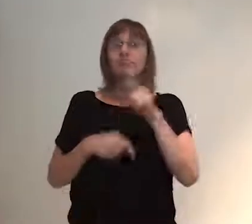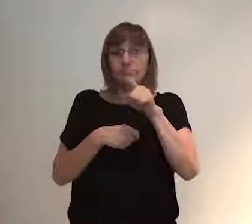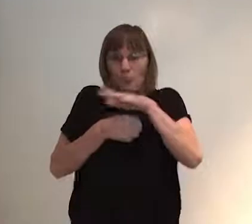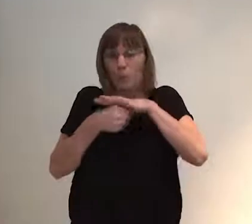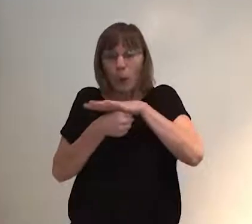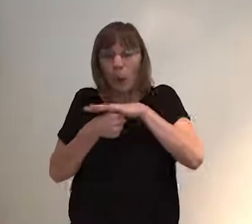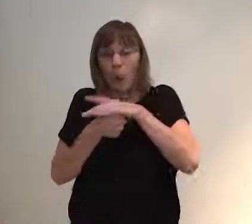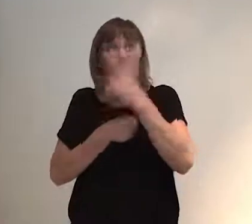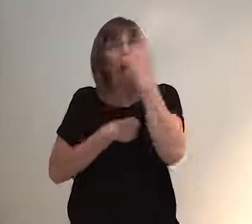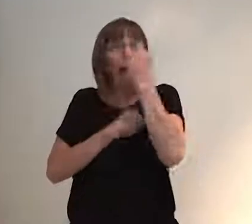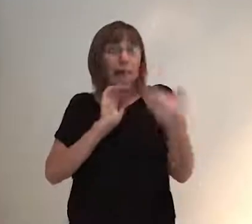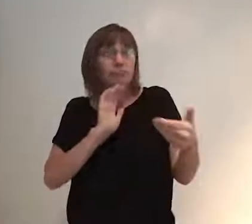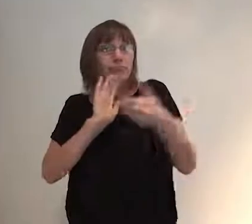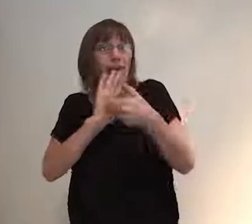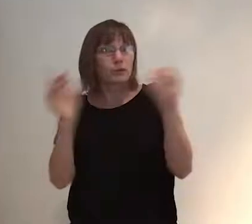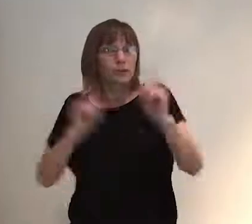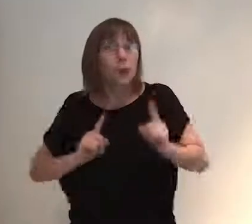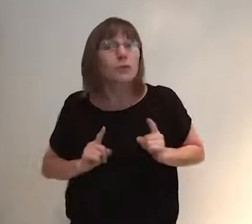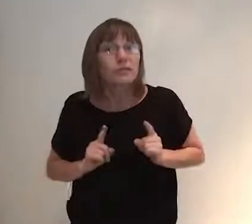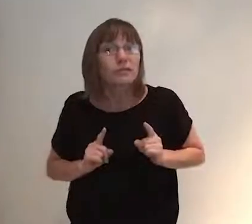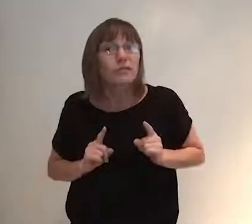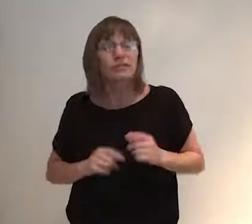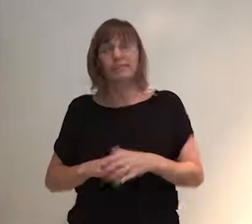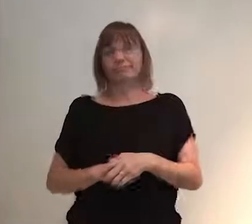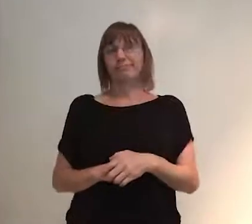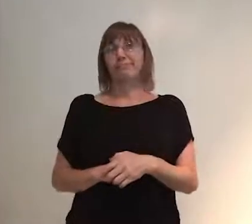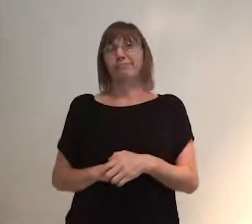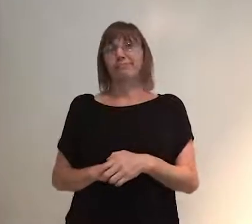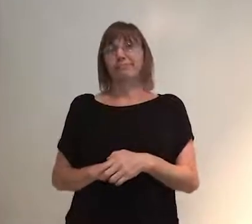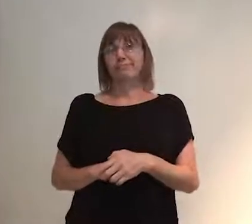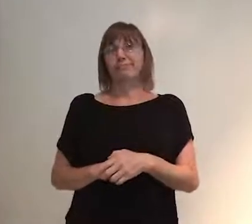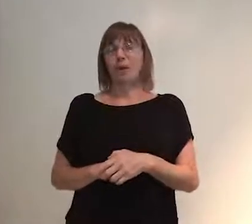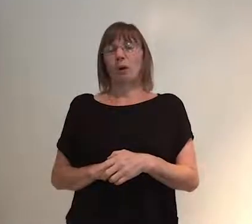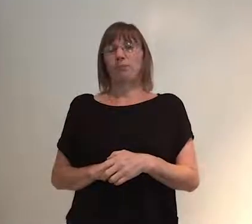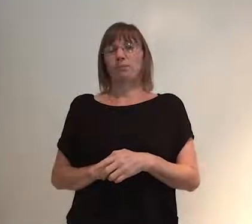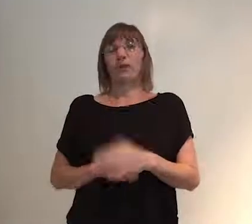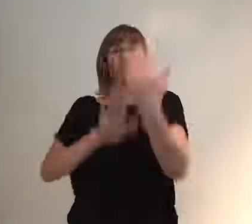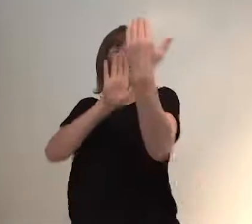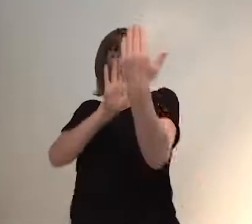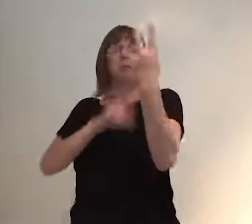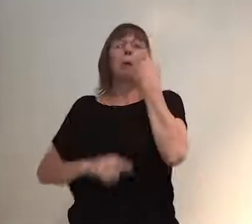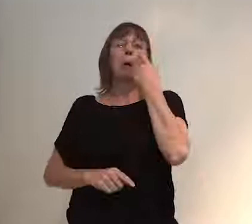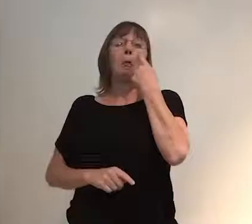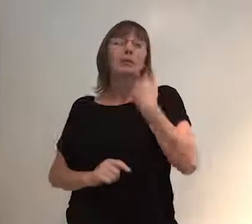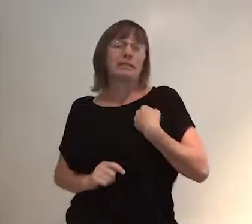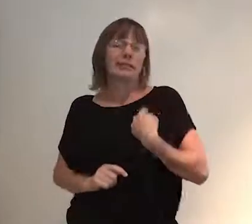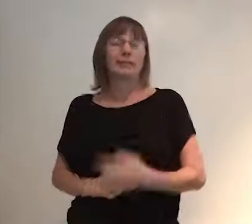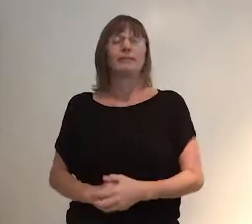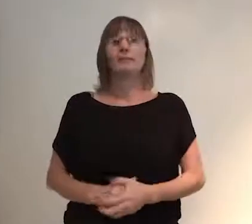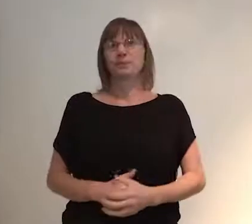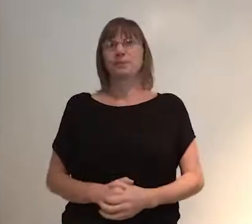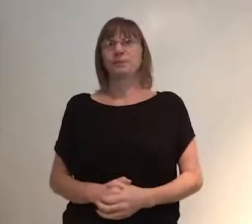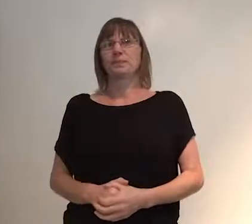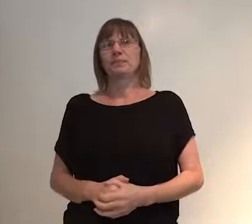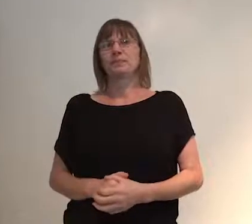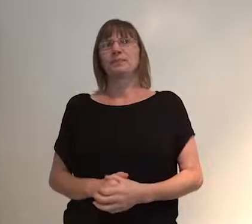And in this pose, we can add something else as well. So I'm just going to face towards you so you can see this.